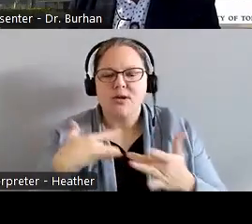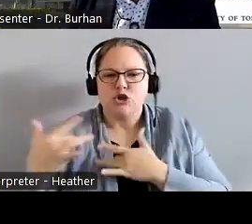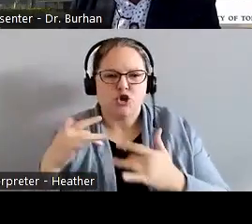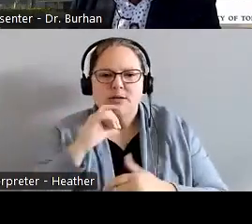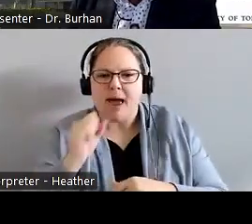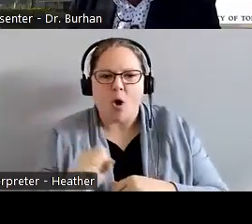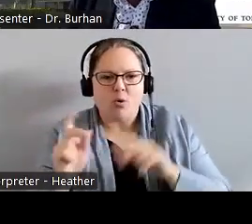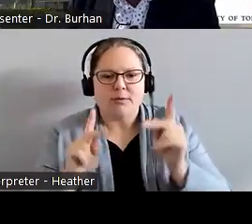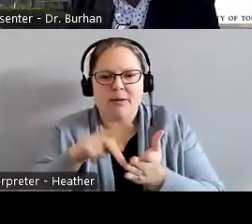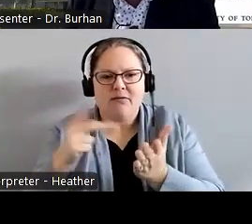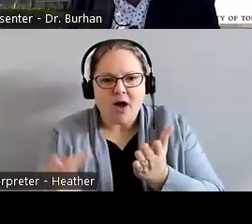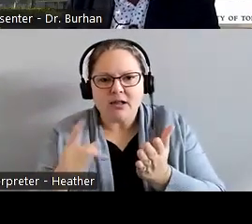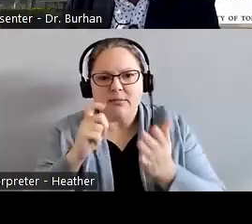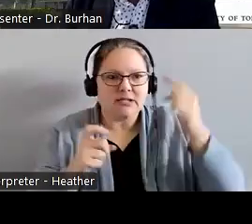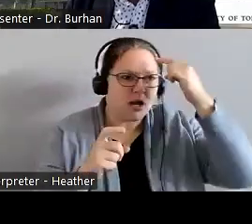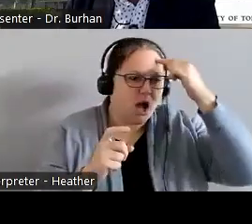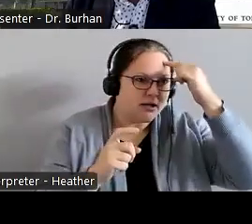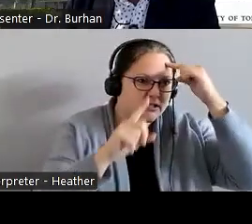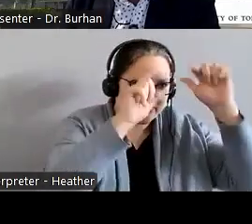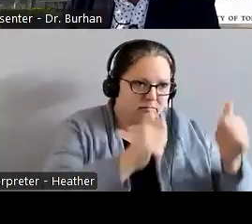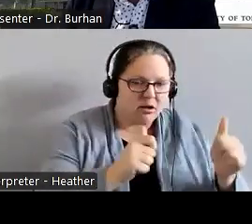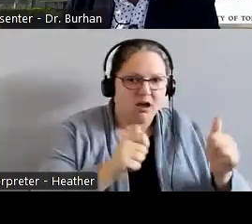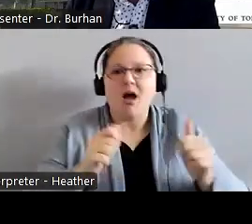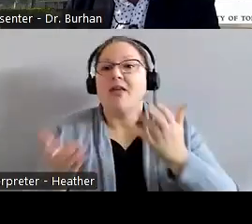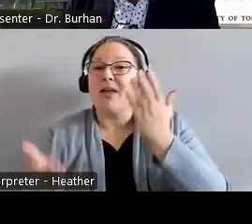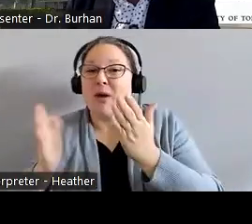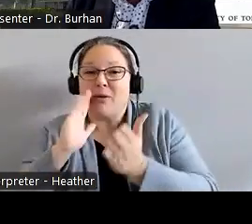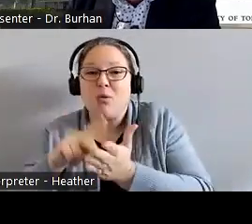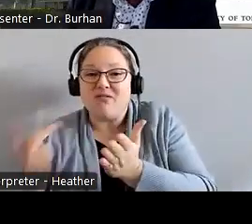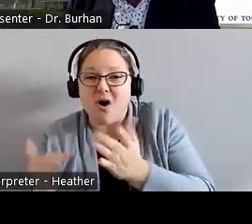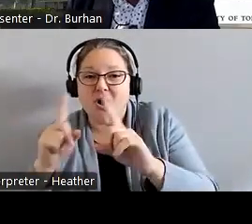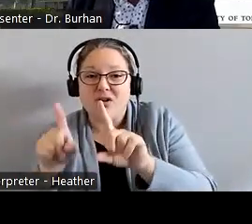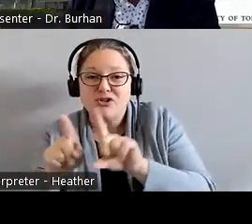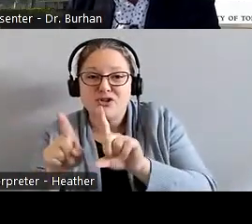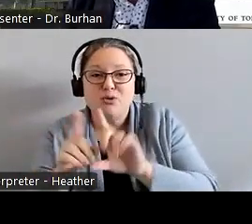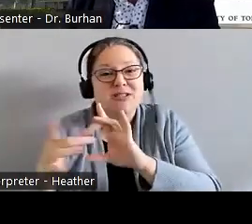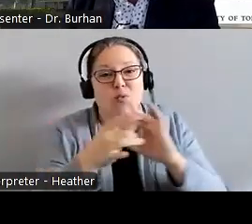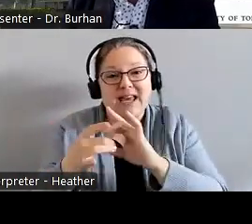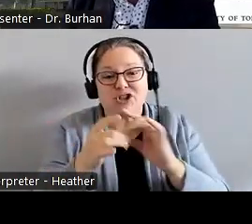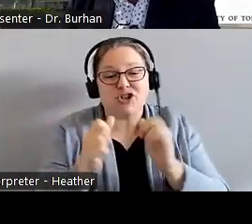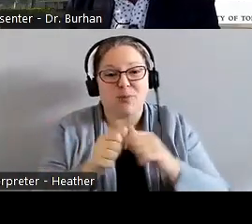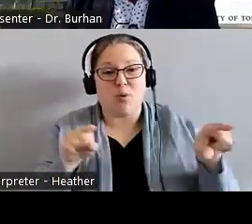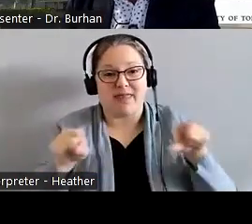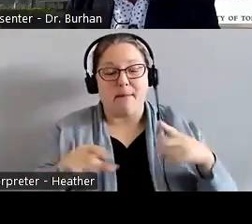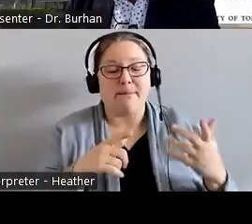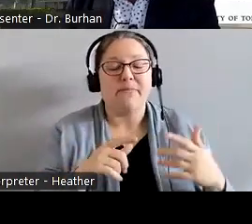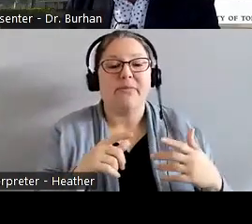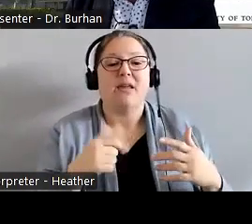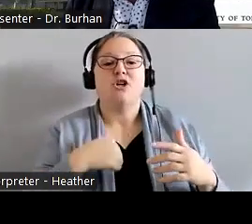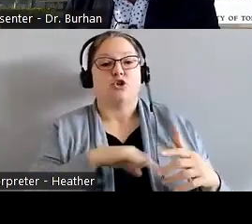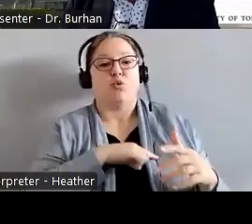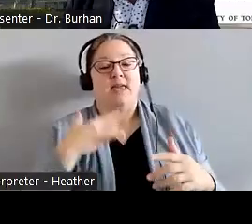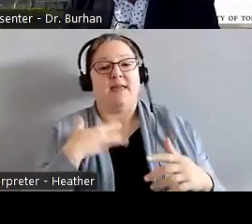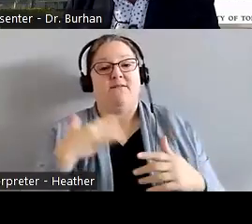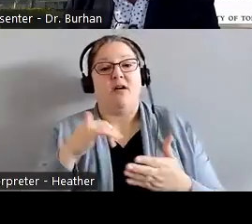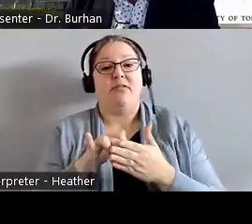when they develop cognitive disorder. So there is definitely an interaction between the two, and we thought that this might be an opportunity to